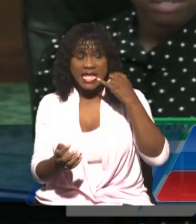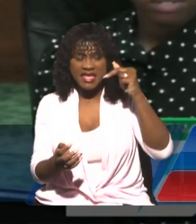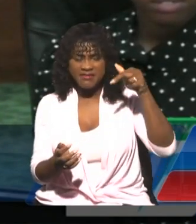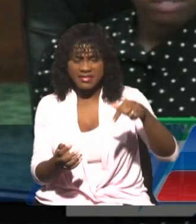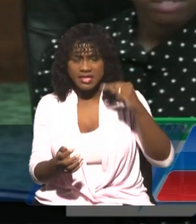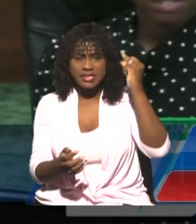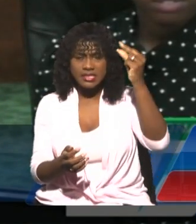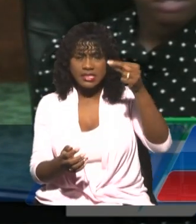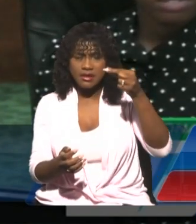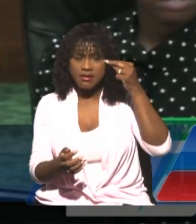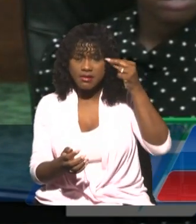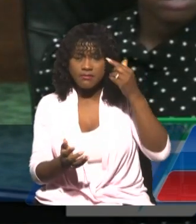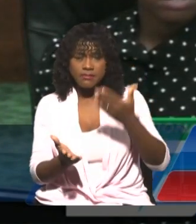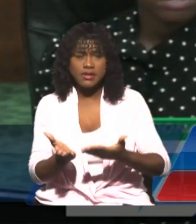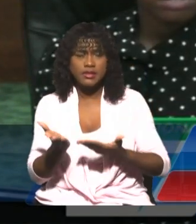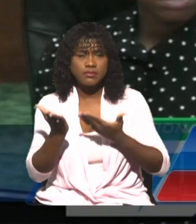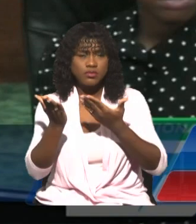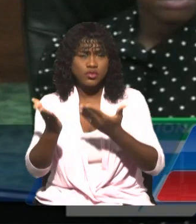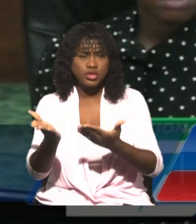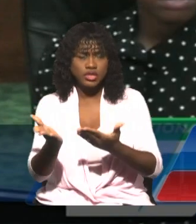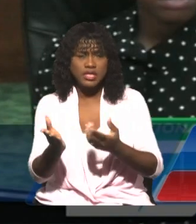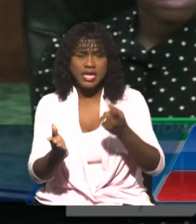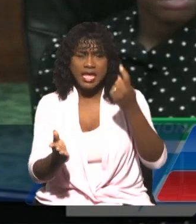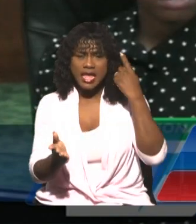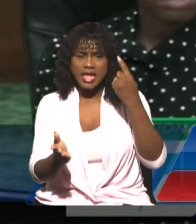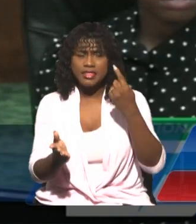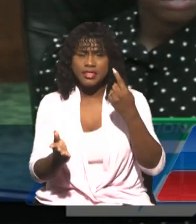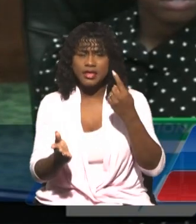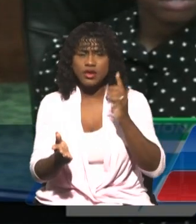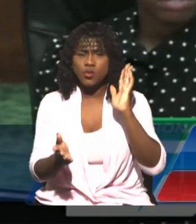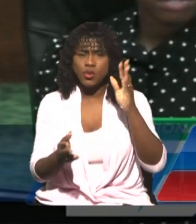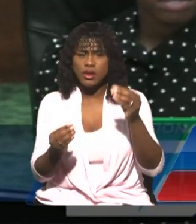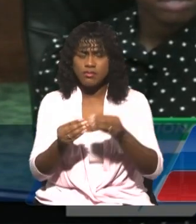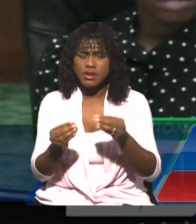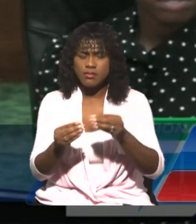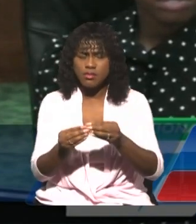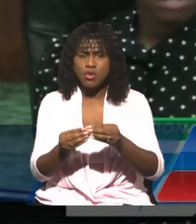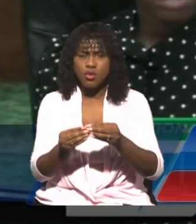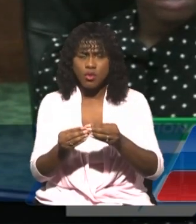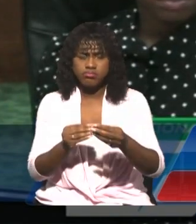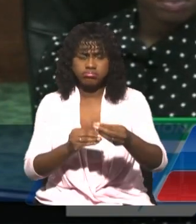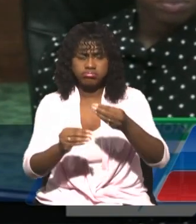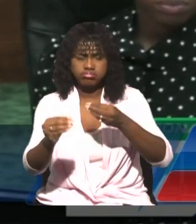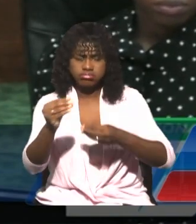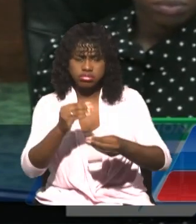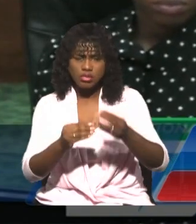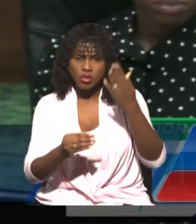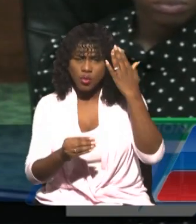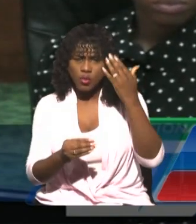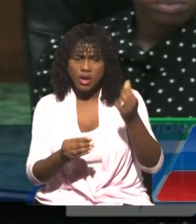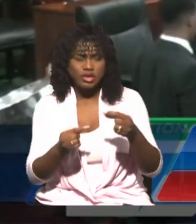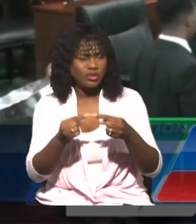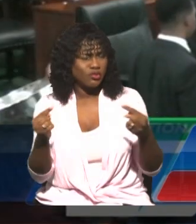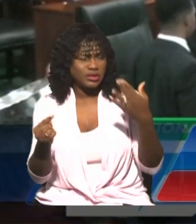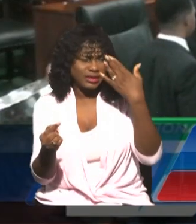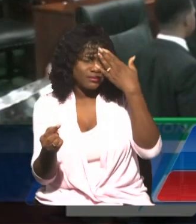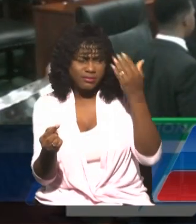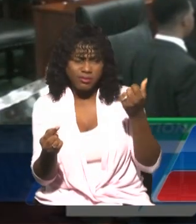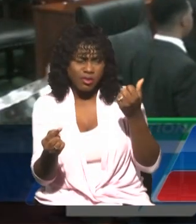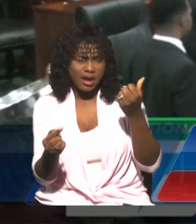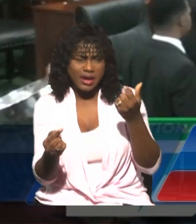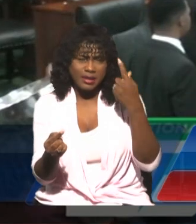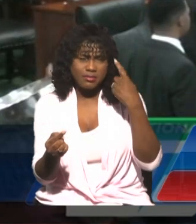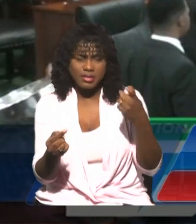government motion, I think the response would be more reciprocal, because I think you are opposing for opposing sake. The